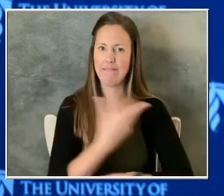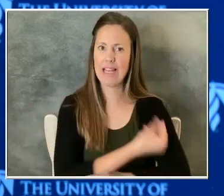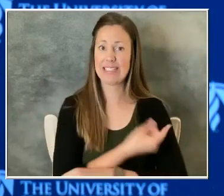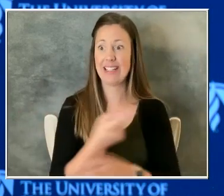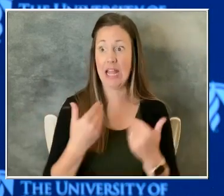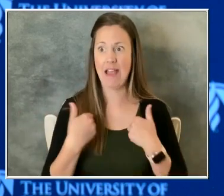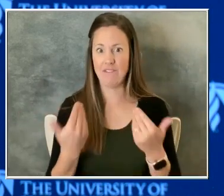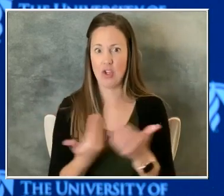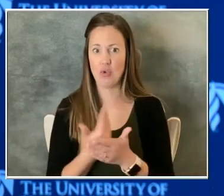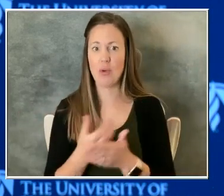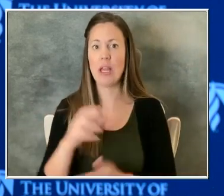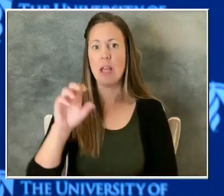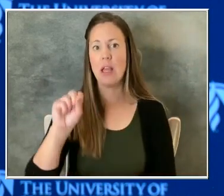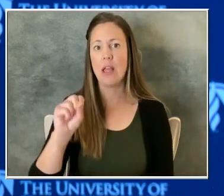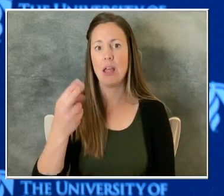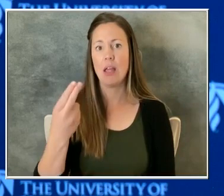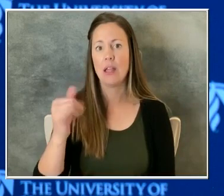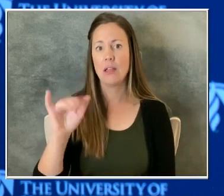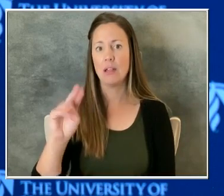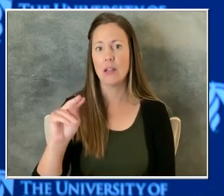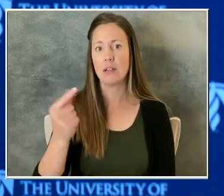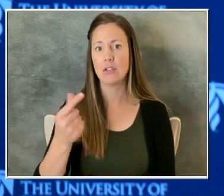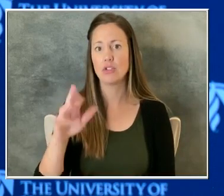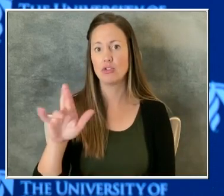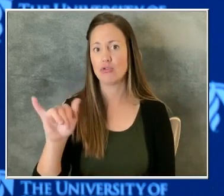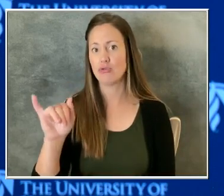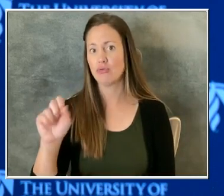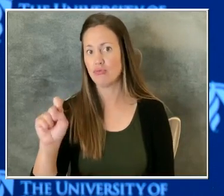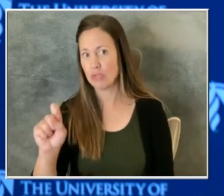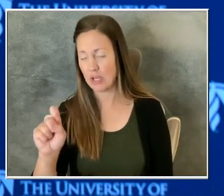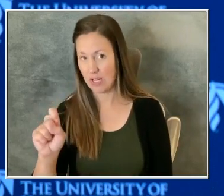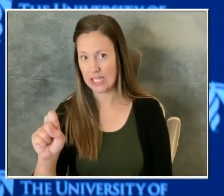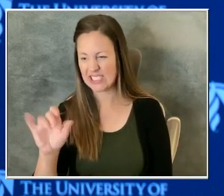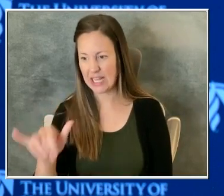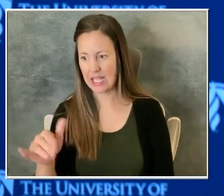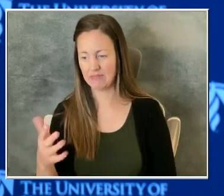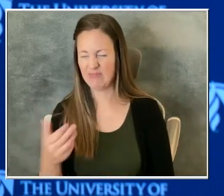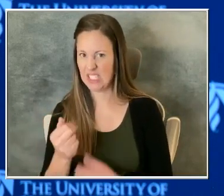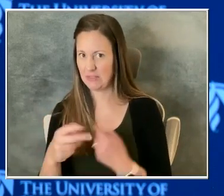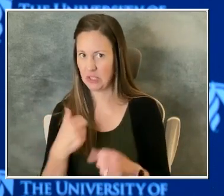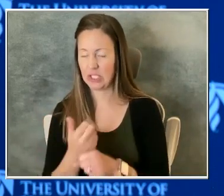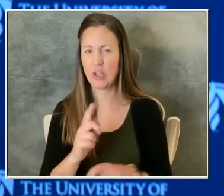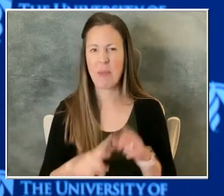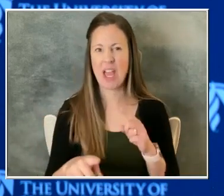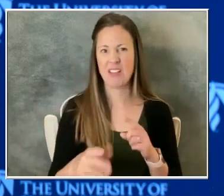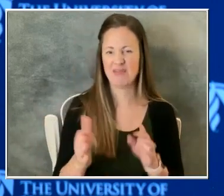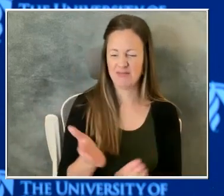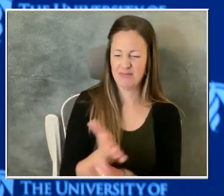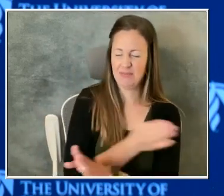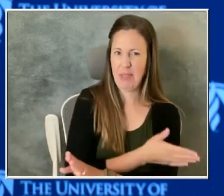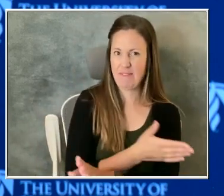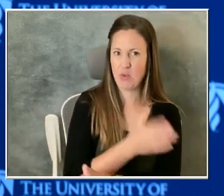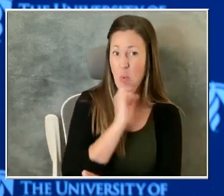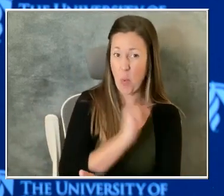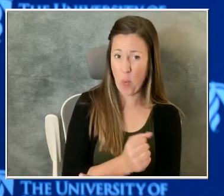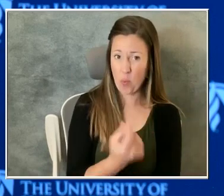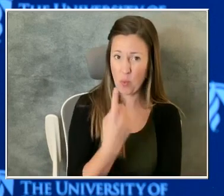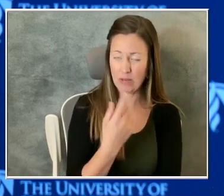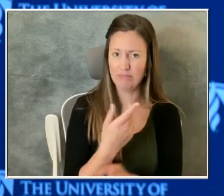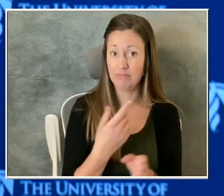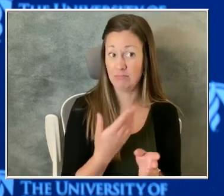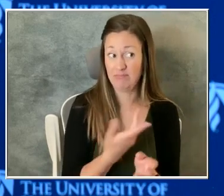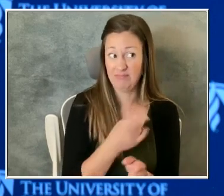that's been available for several years, but there was an older one as well, so it's unclear which one she got. If she got the older one, it's